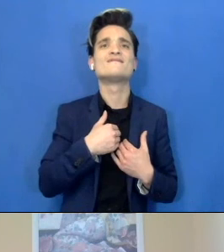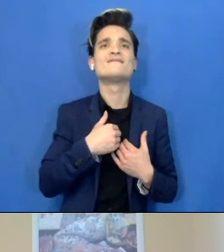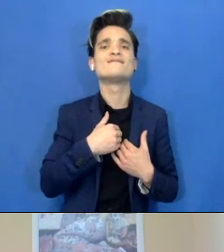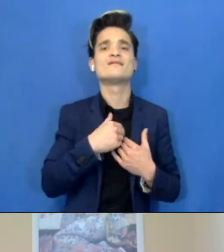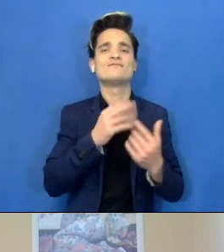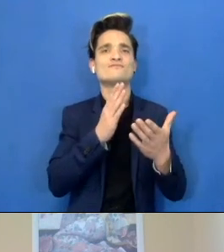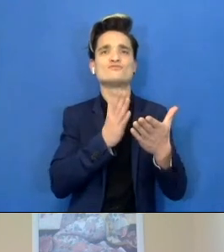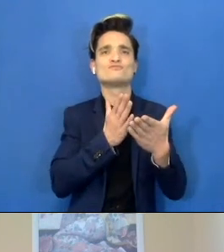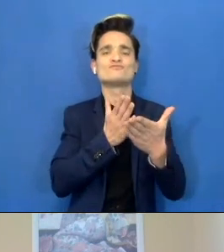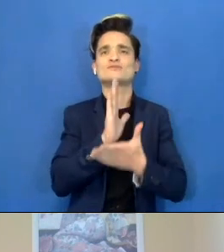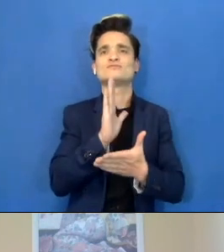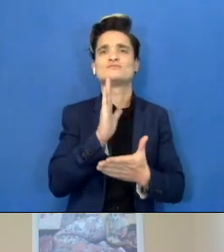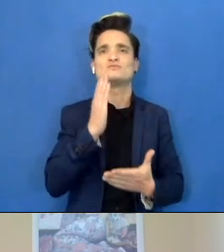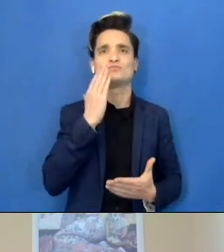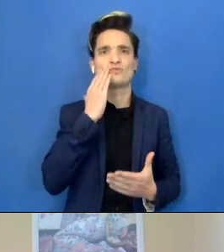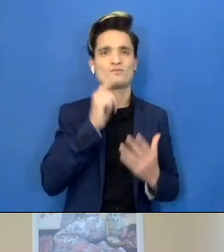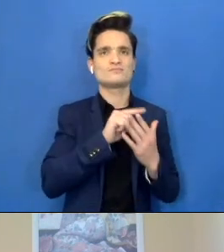yeah.